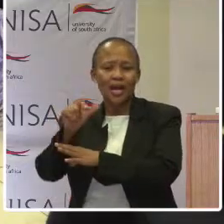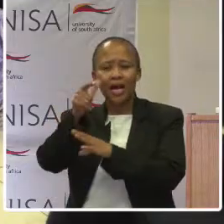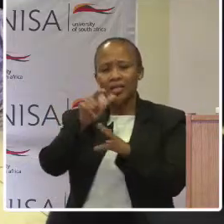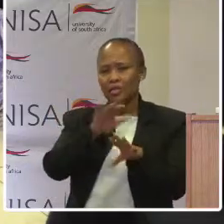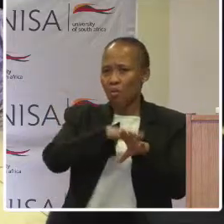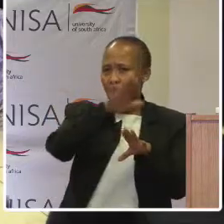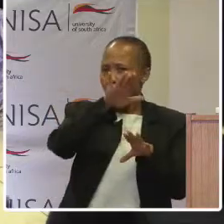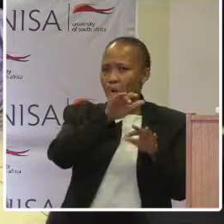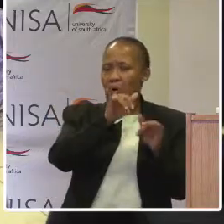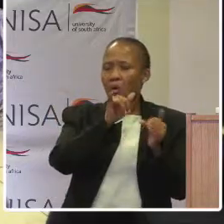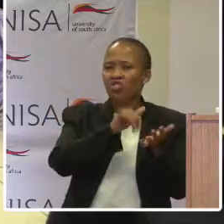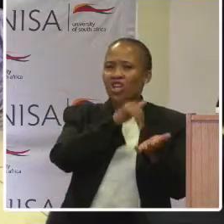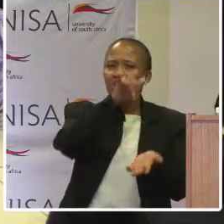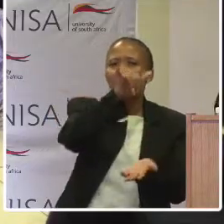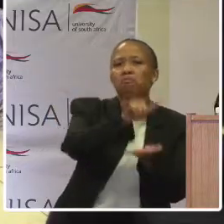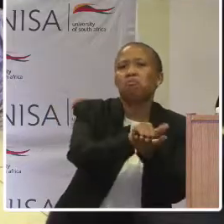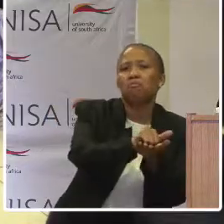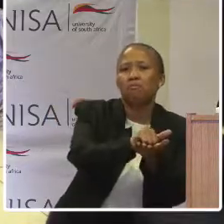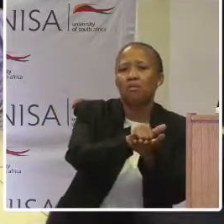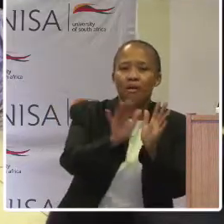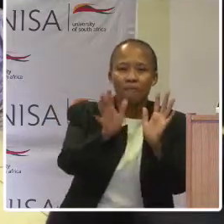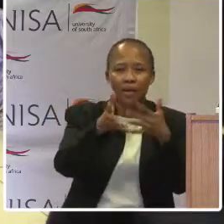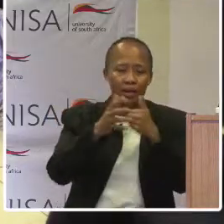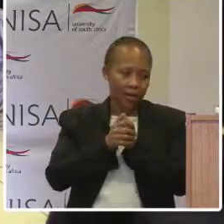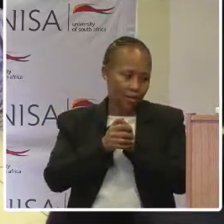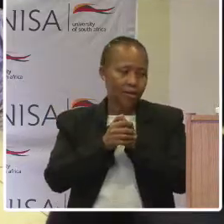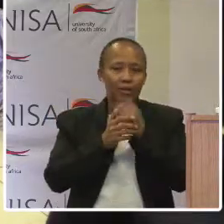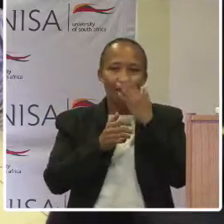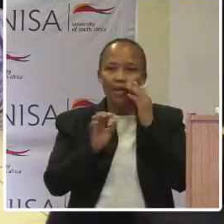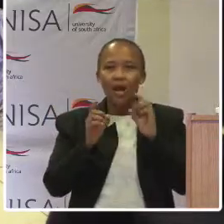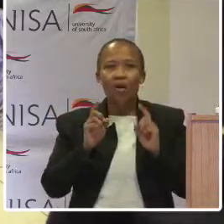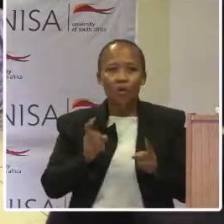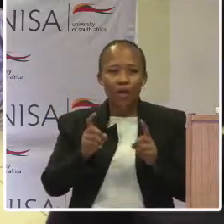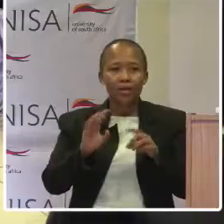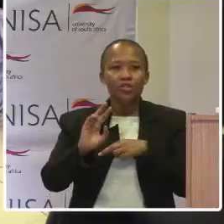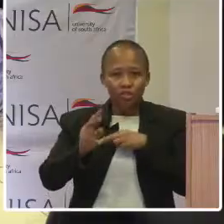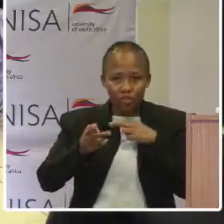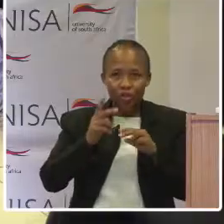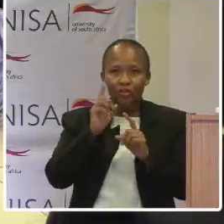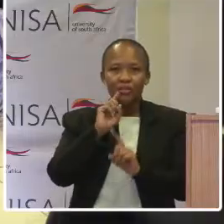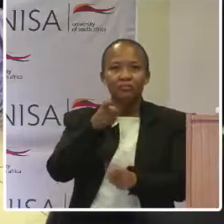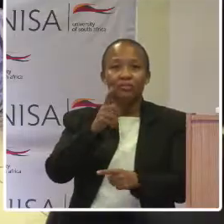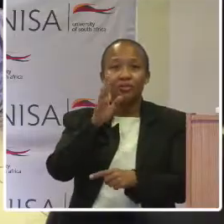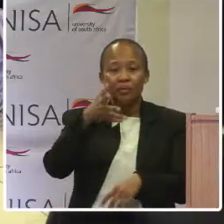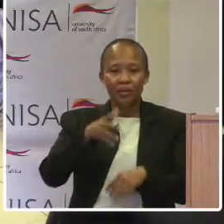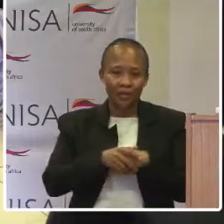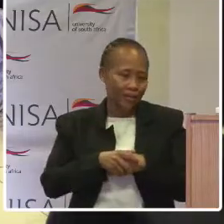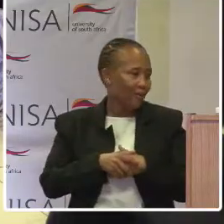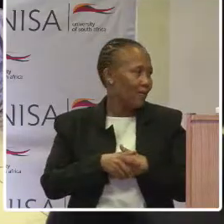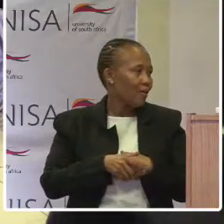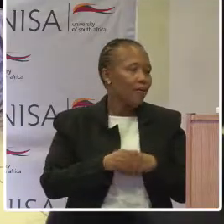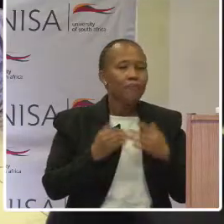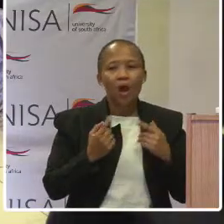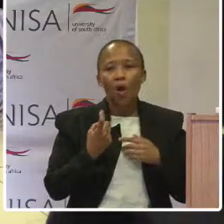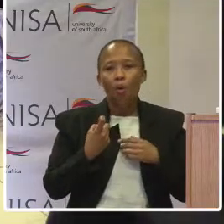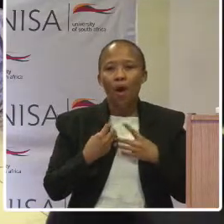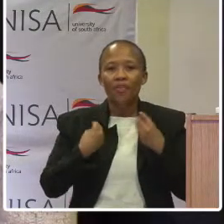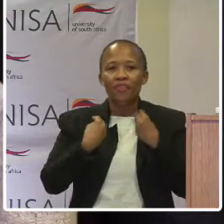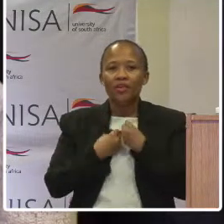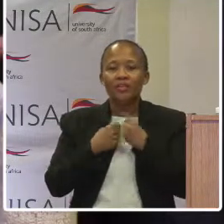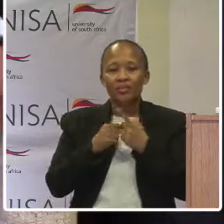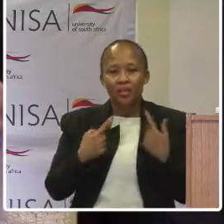you. Okay, so to answer that question very quickly, very briefly, one of the things we're doing is a